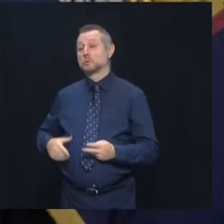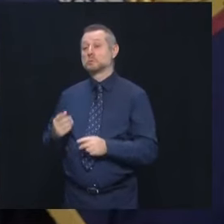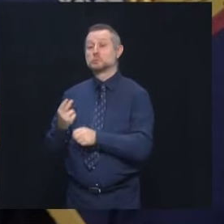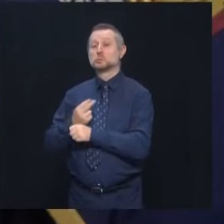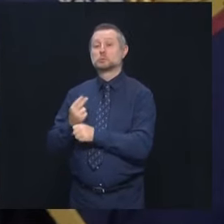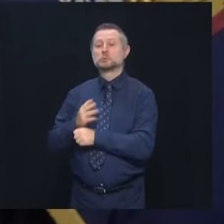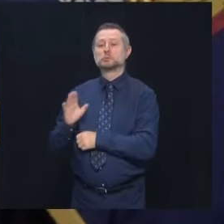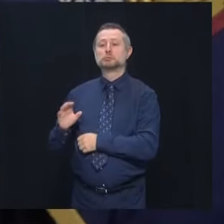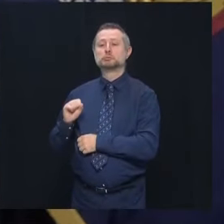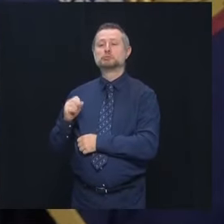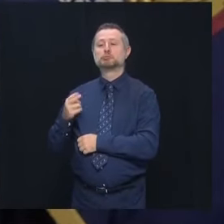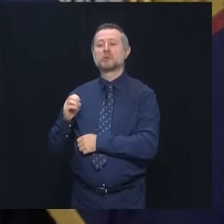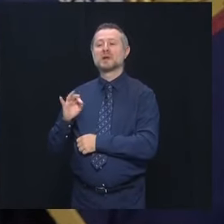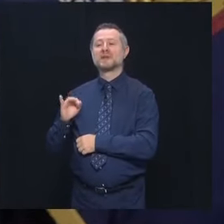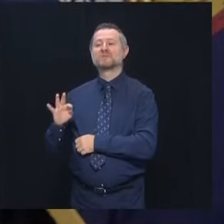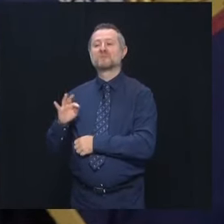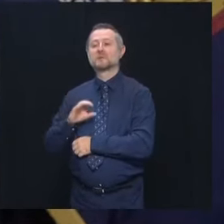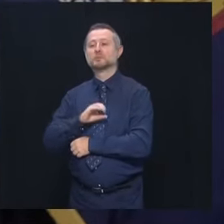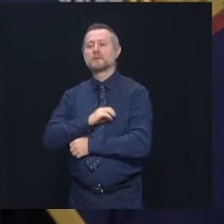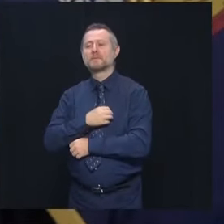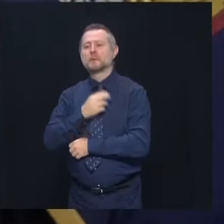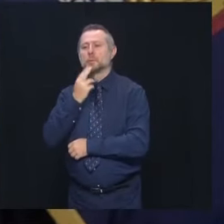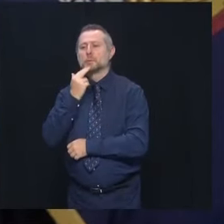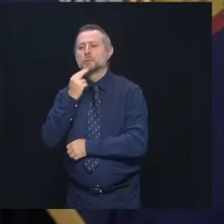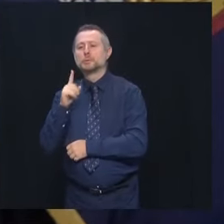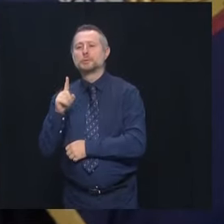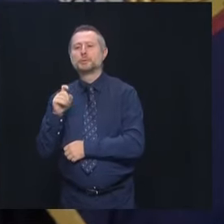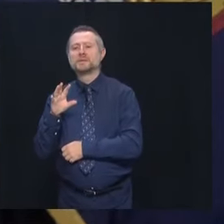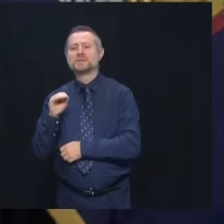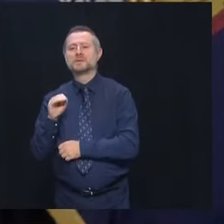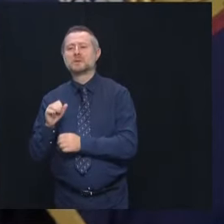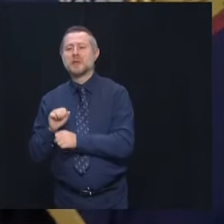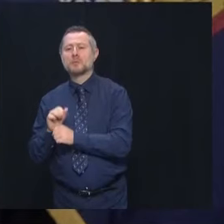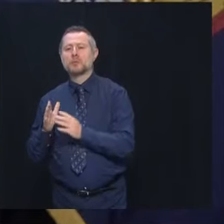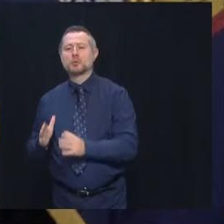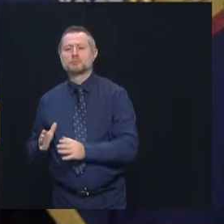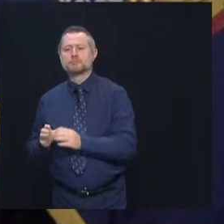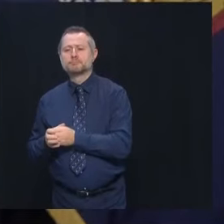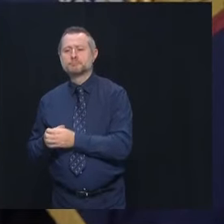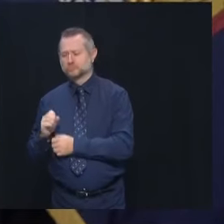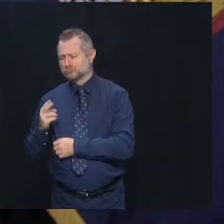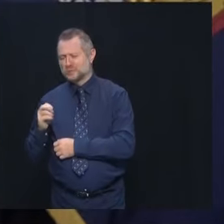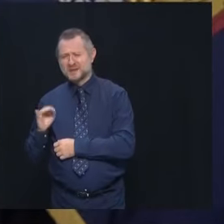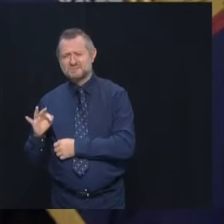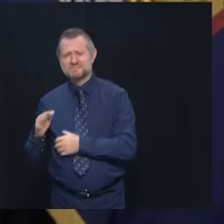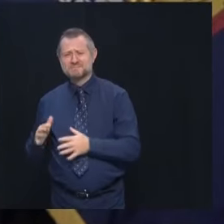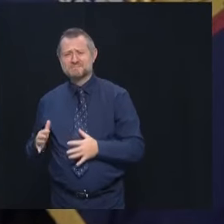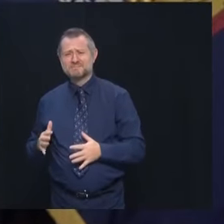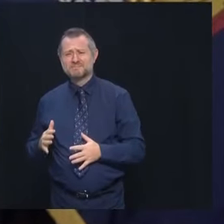sheriff's office is 150 people. What do you think 150 people are going to do?